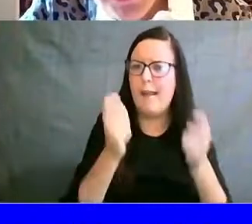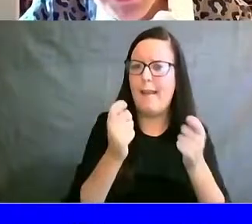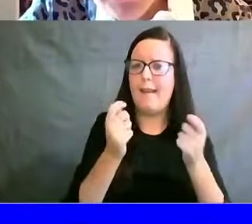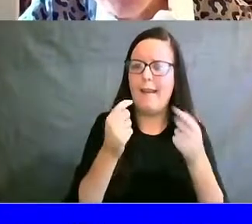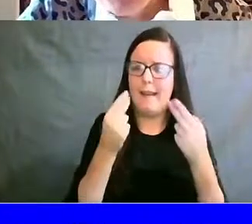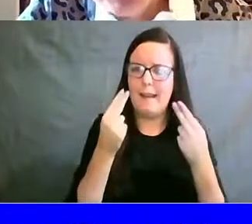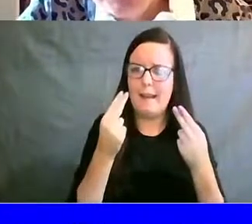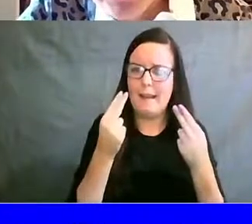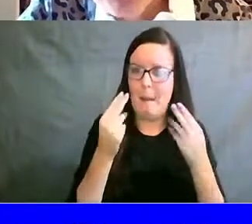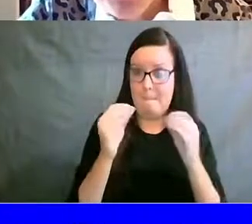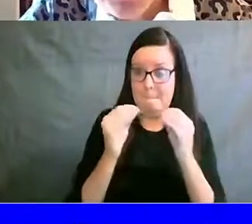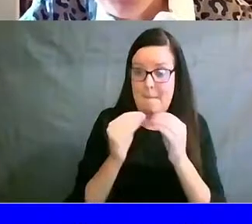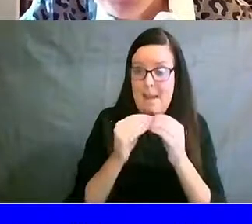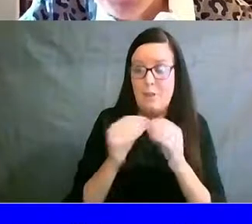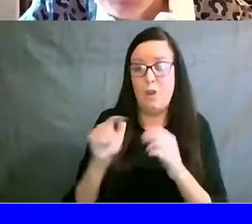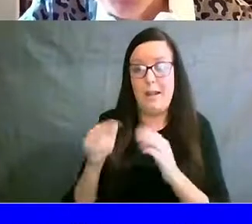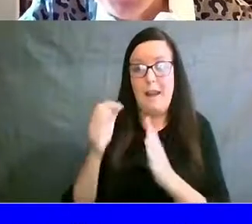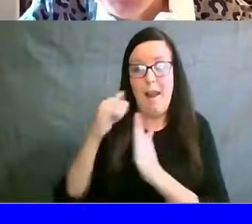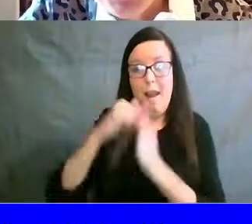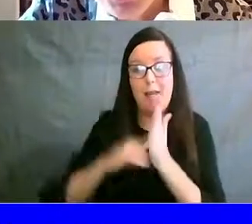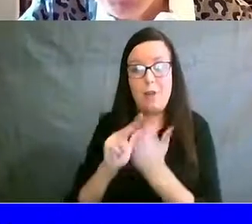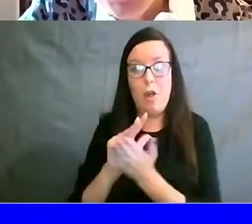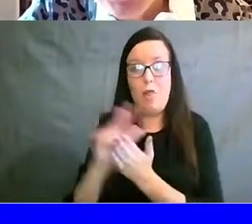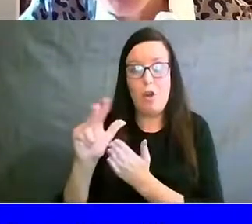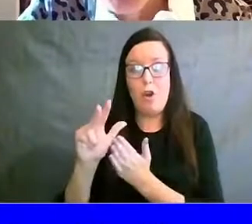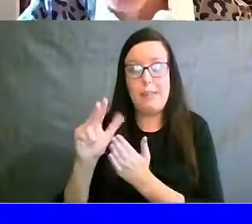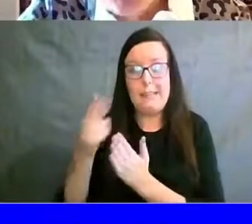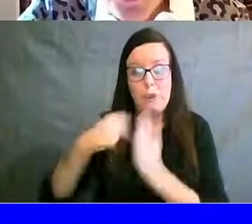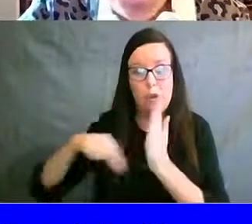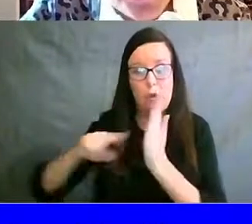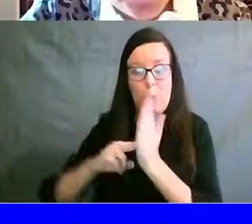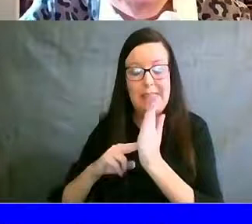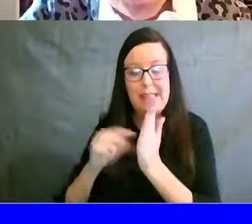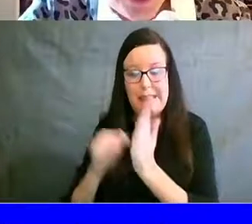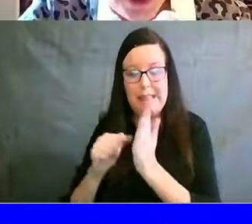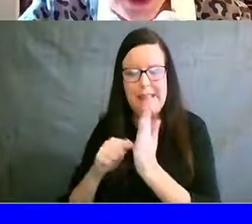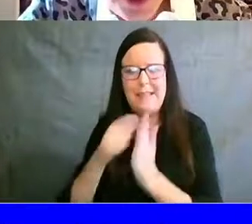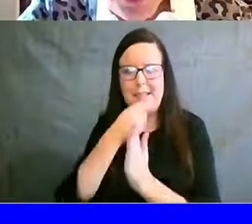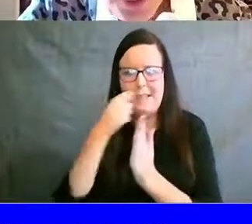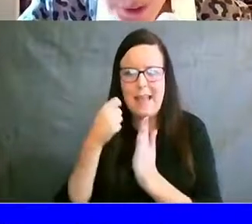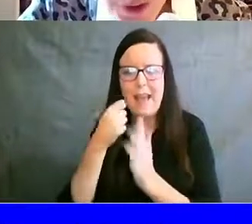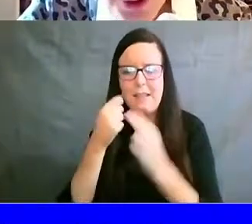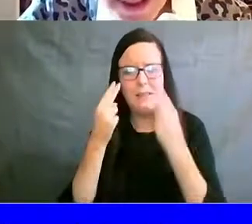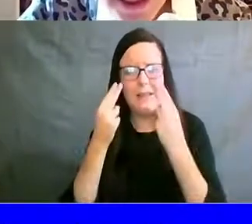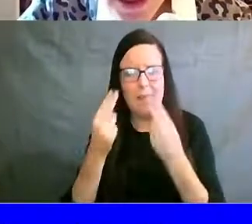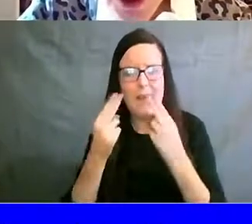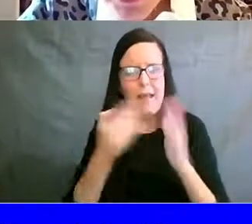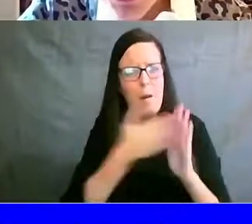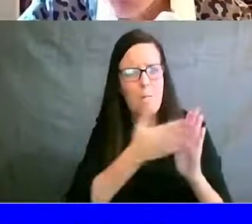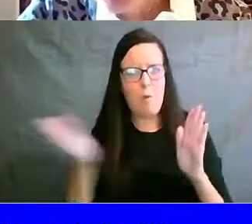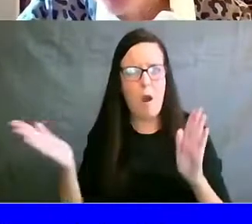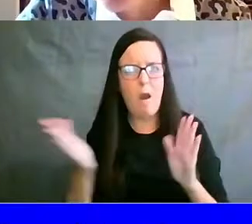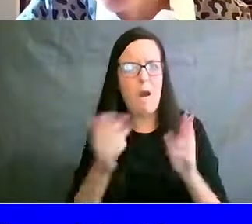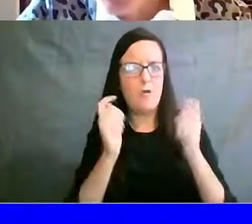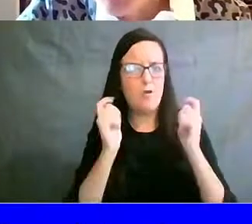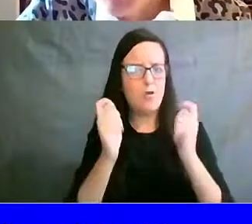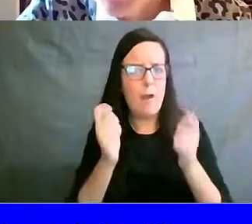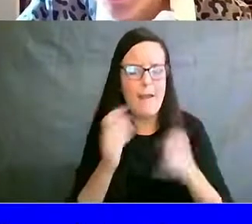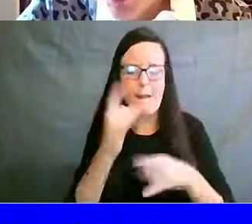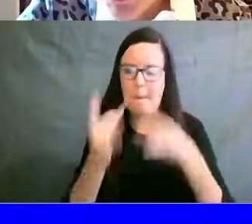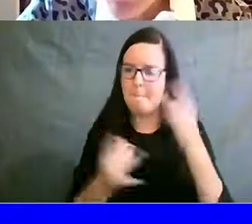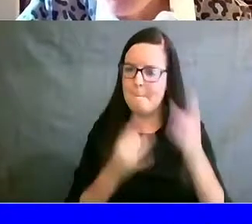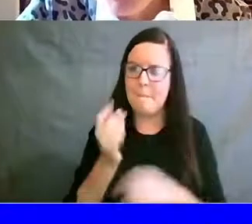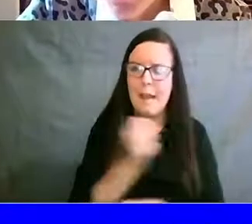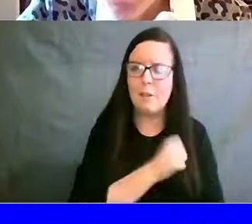Article 13, the second leg of Article 13 of UNCRPD, refers to that need to conduct broader training to make sure that all those